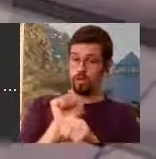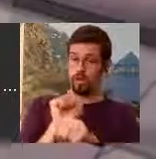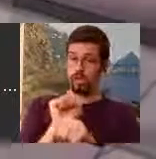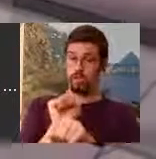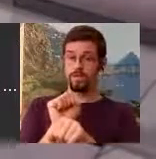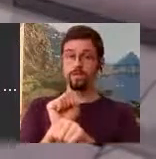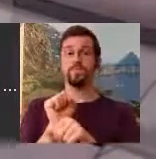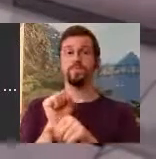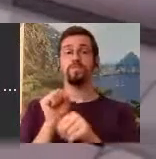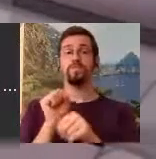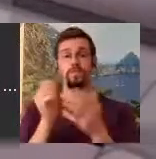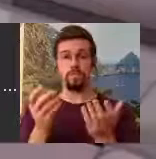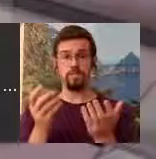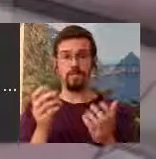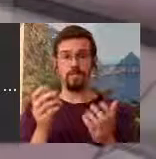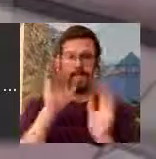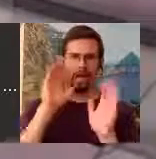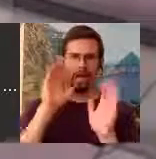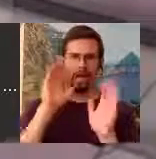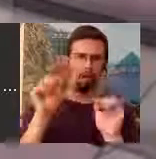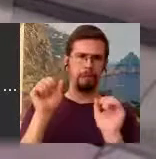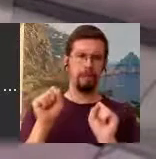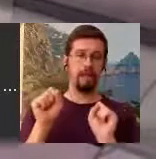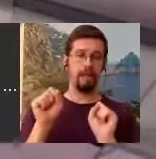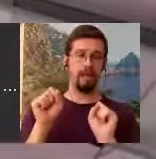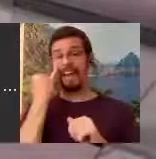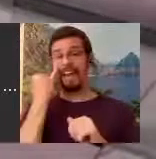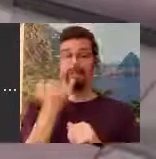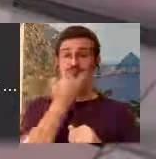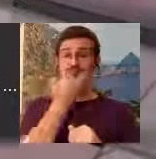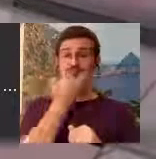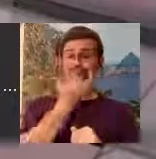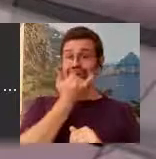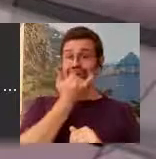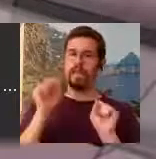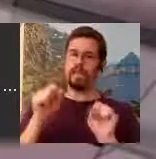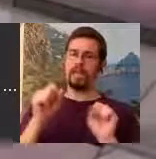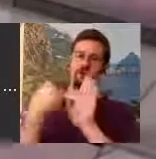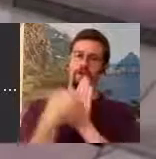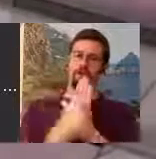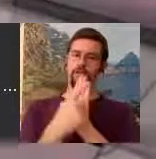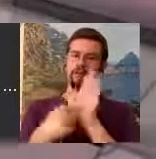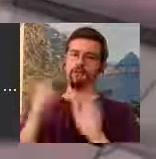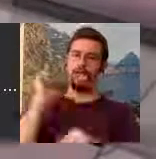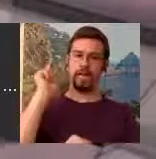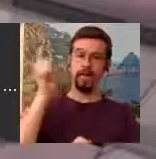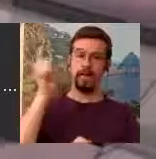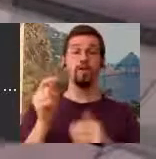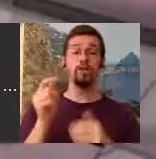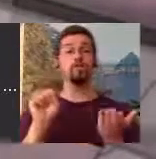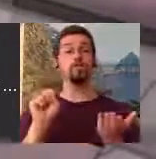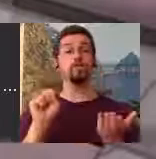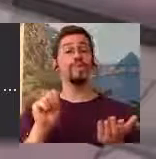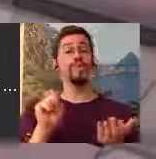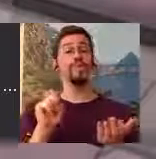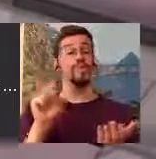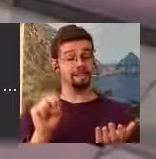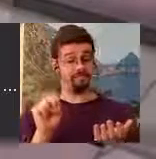reason we say something that isn't accurate. You can always correct us later. Okay, so Steve, shall we try